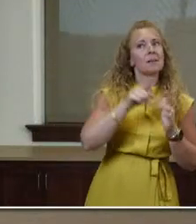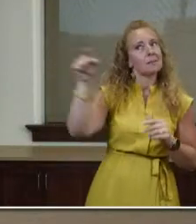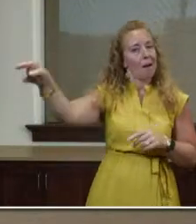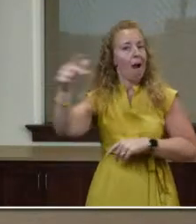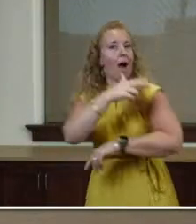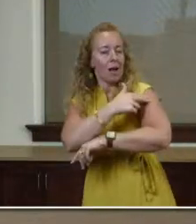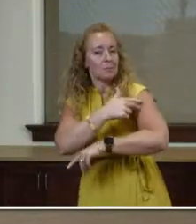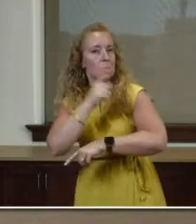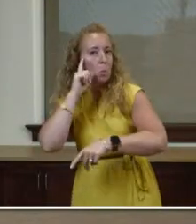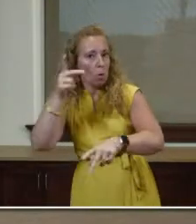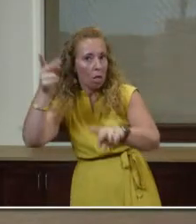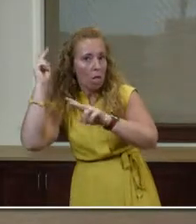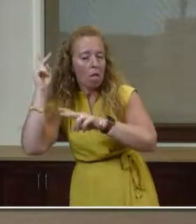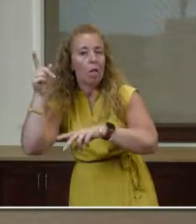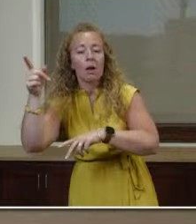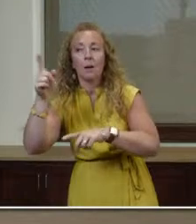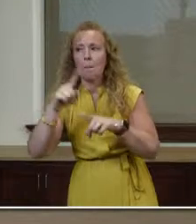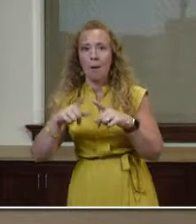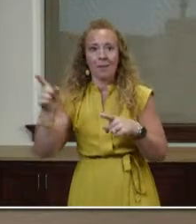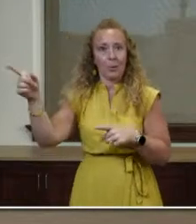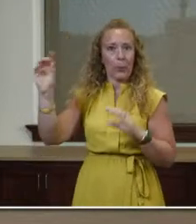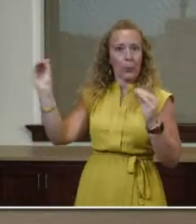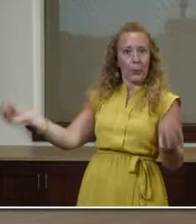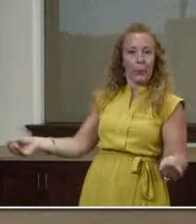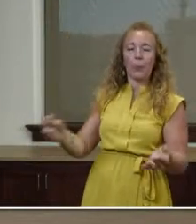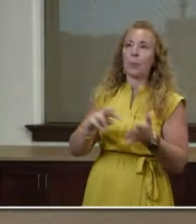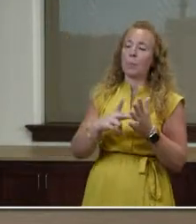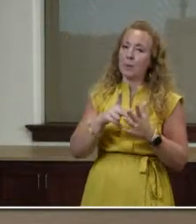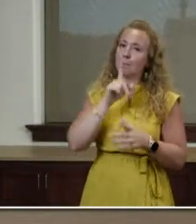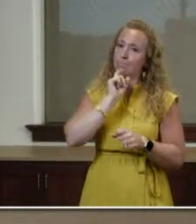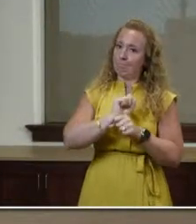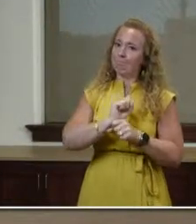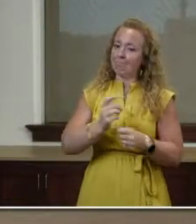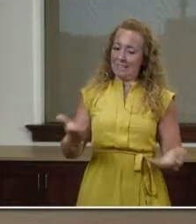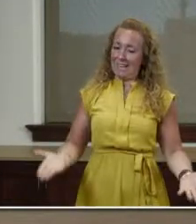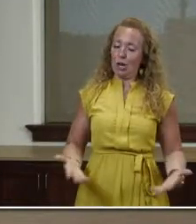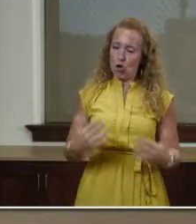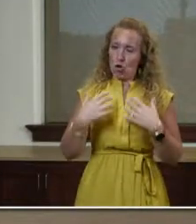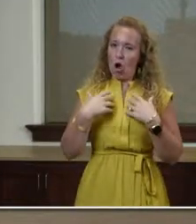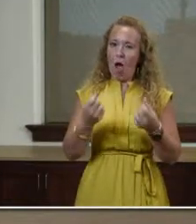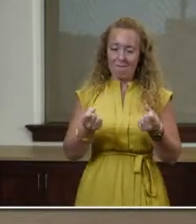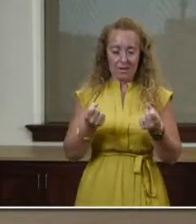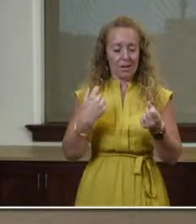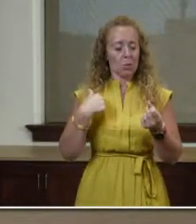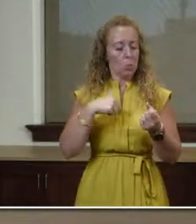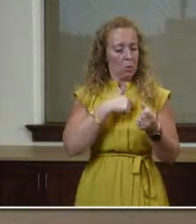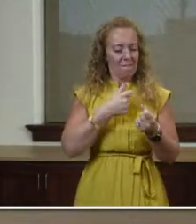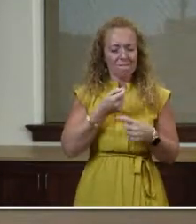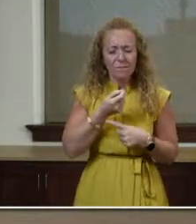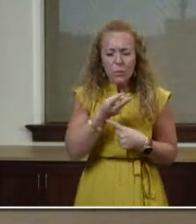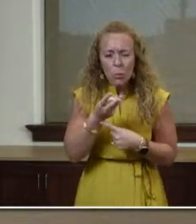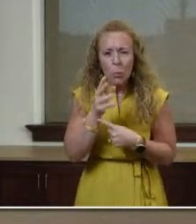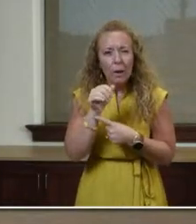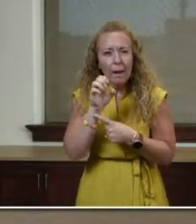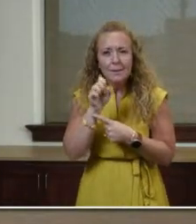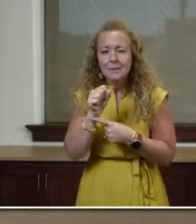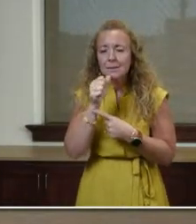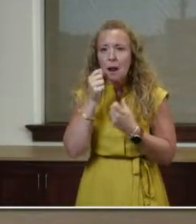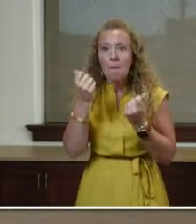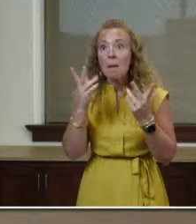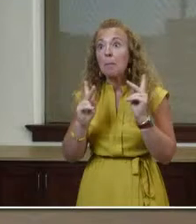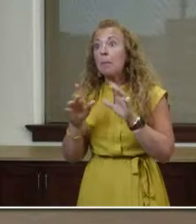hospitalizations, which we are not. So again, I'm confident in saying that we don't have many cases hiding somewhere in the